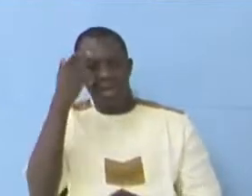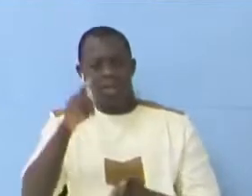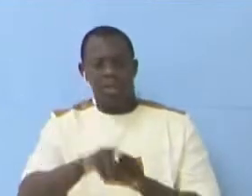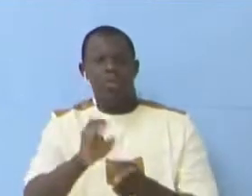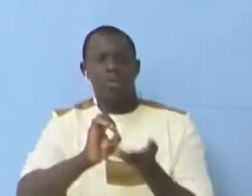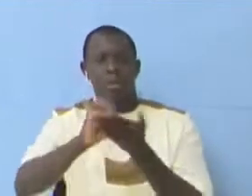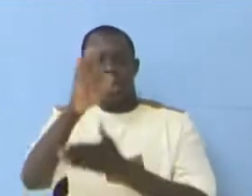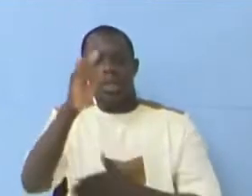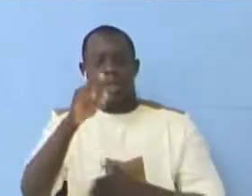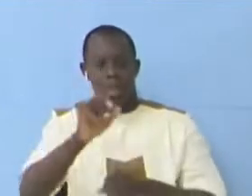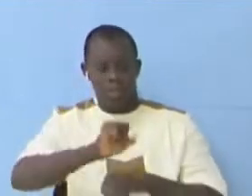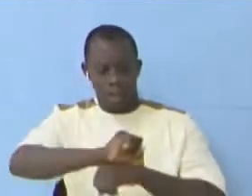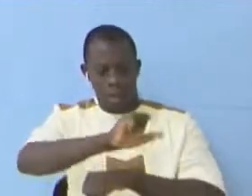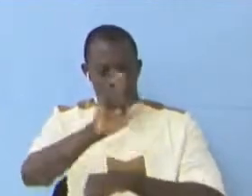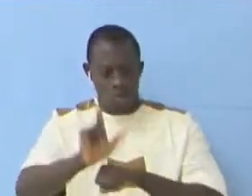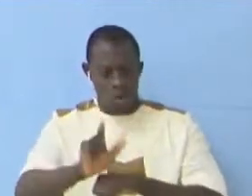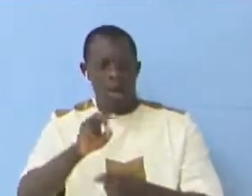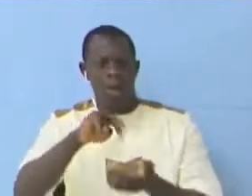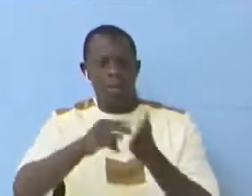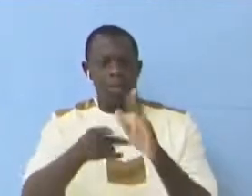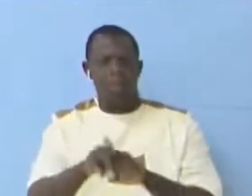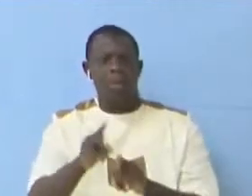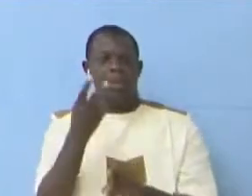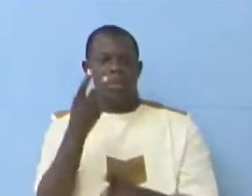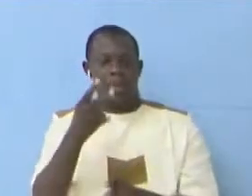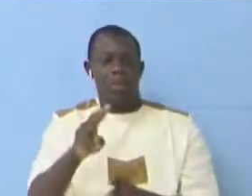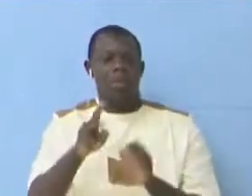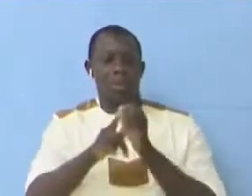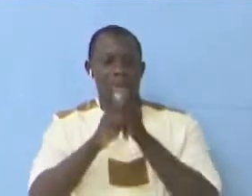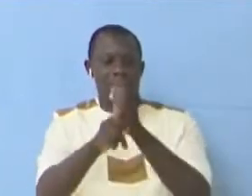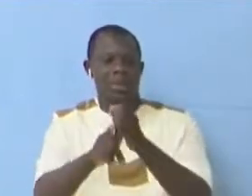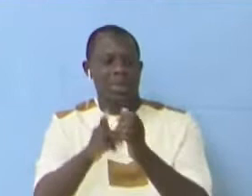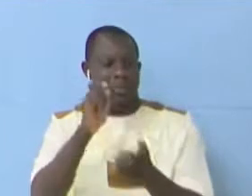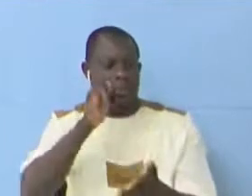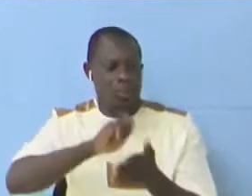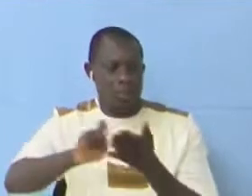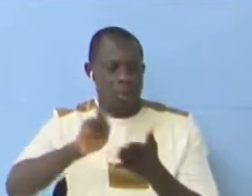nekk naa fa ba atum 2000 ci lañ ma yóbbu nag ca Sierra Leone ma nekk assistant secretary.